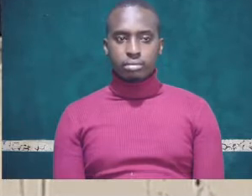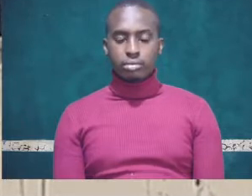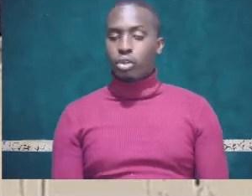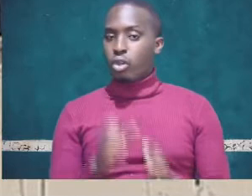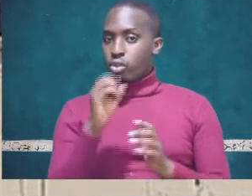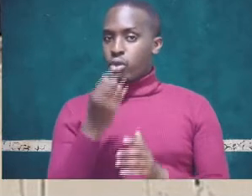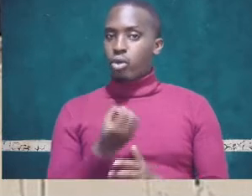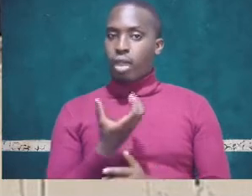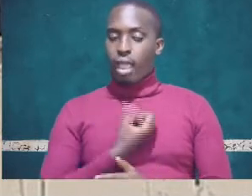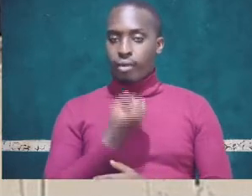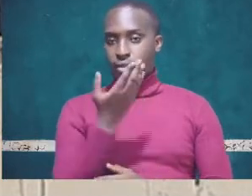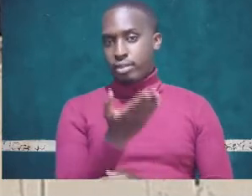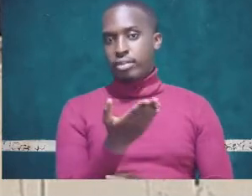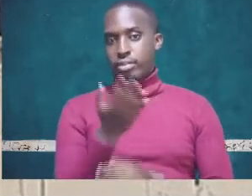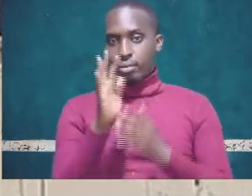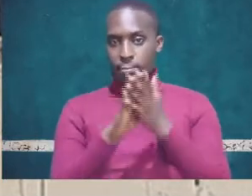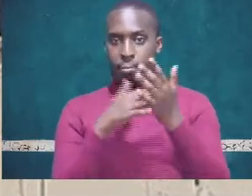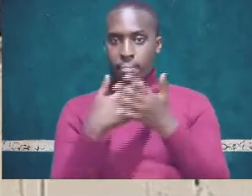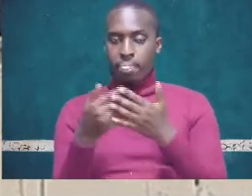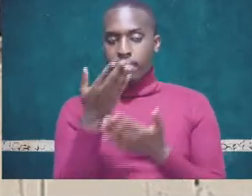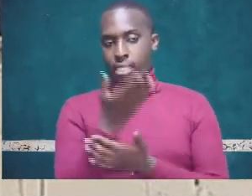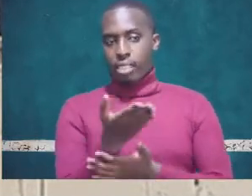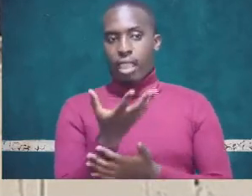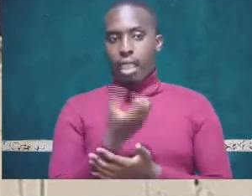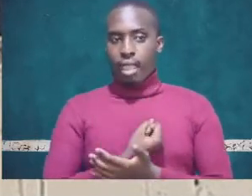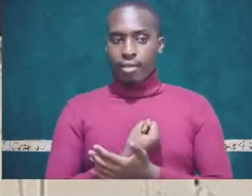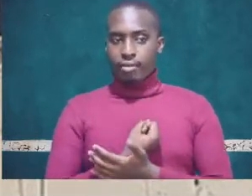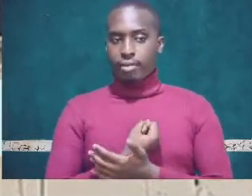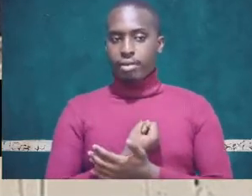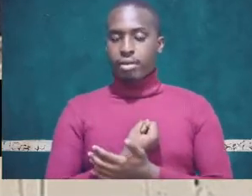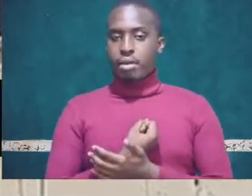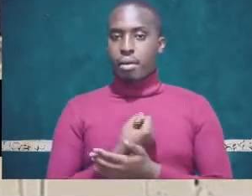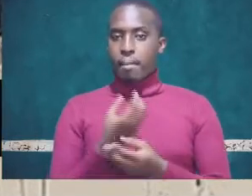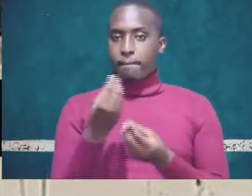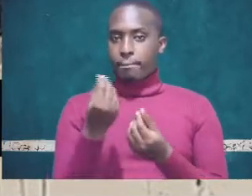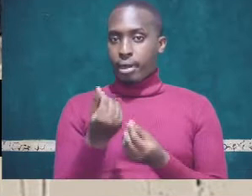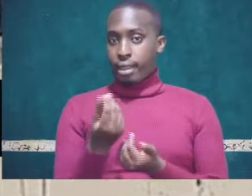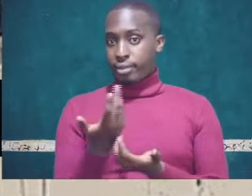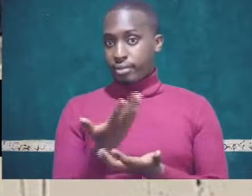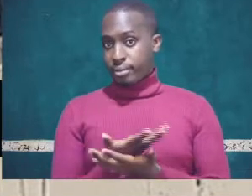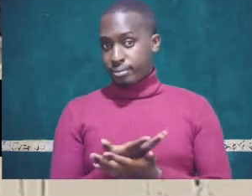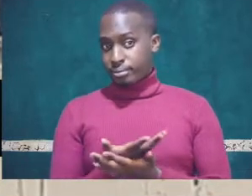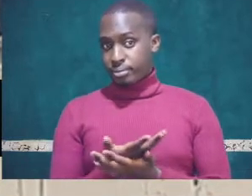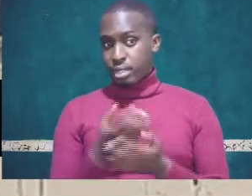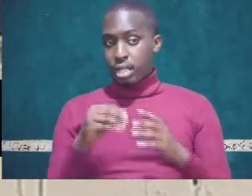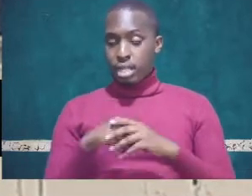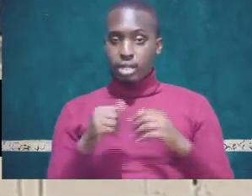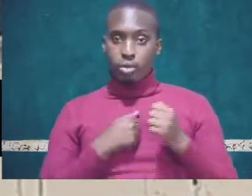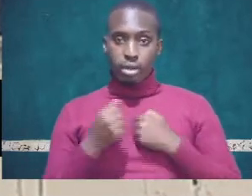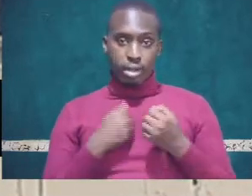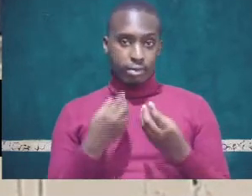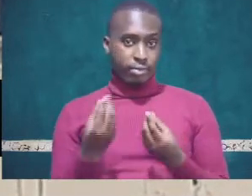So I have this schedule here, and here I have my price in Rwandan